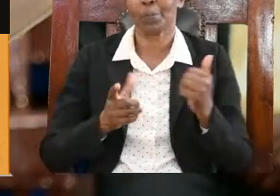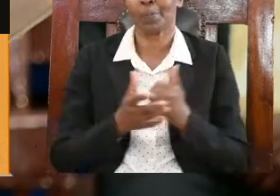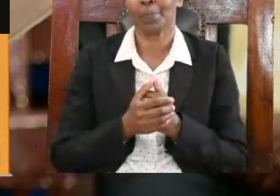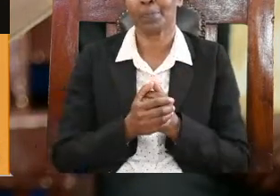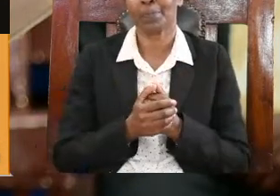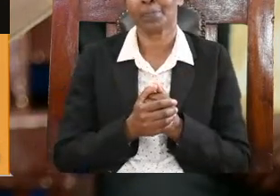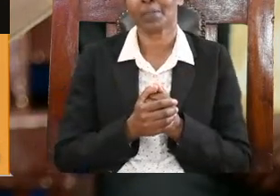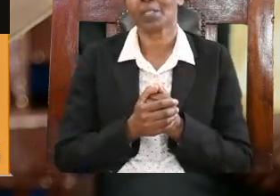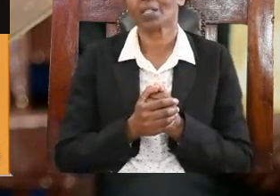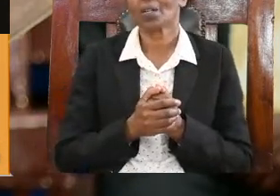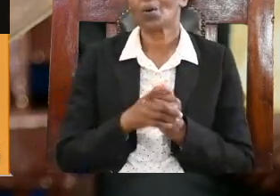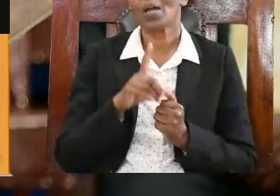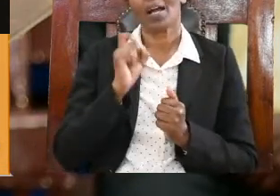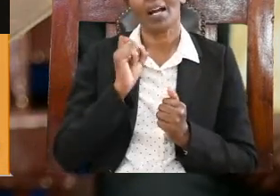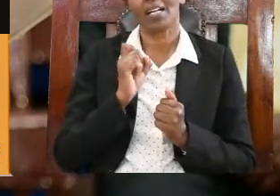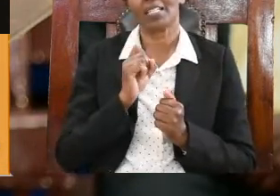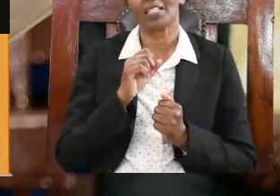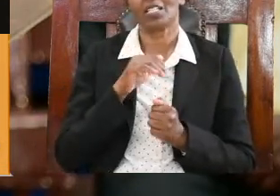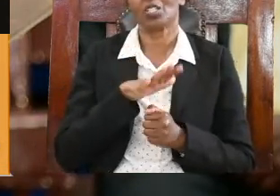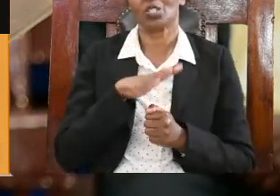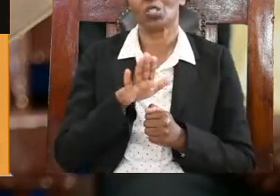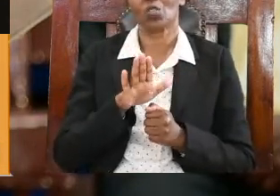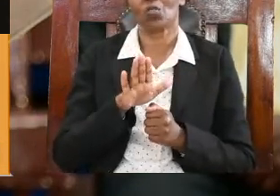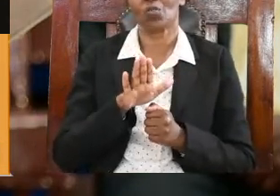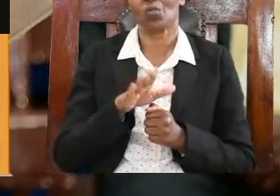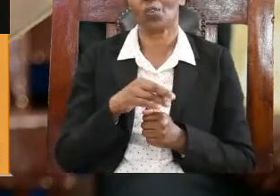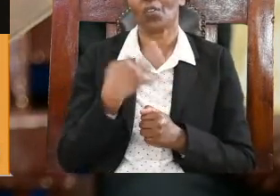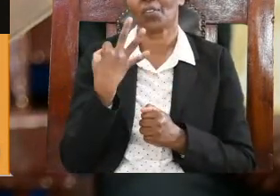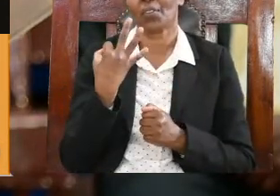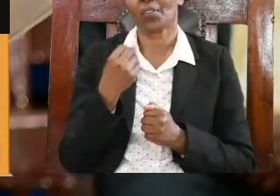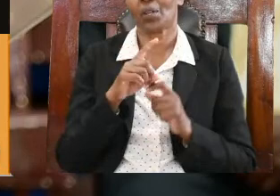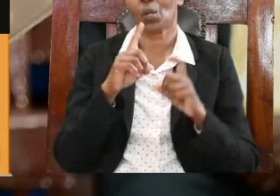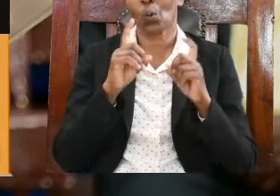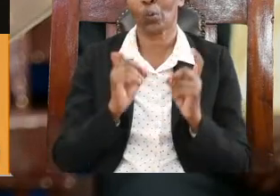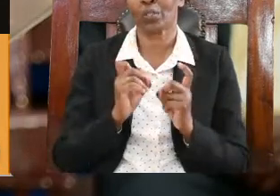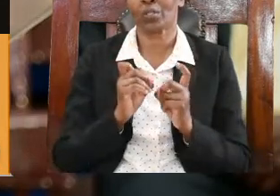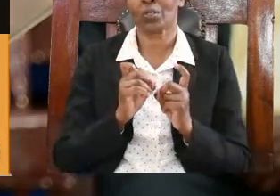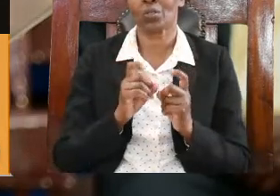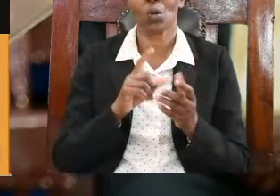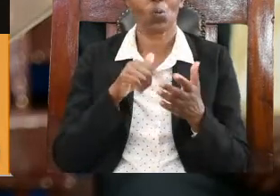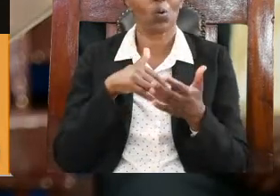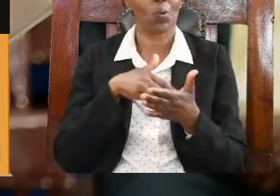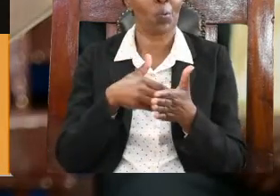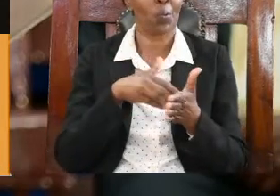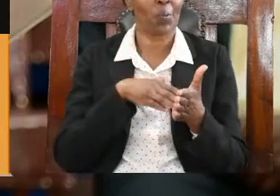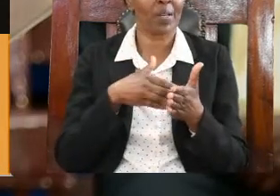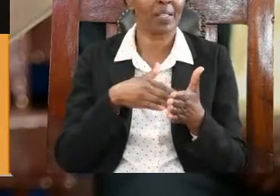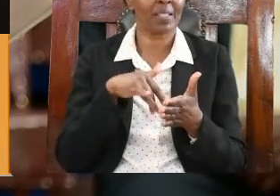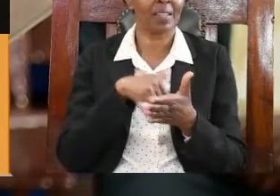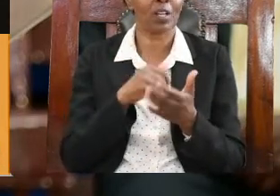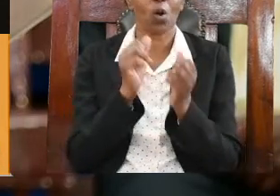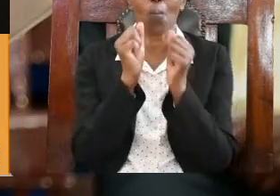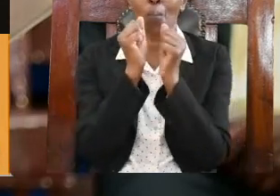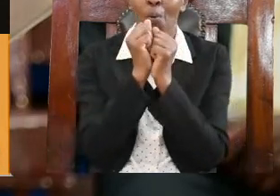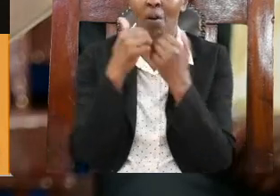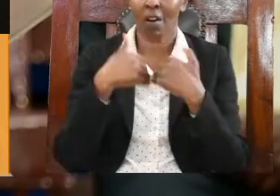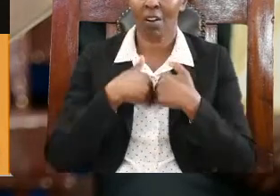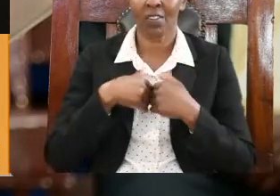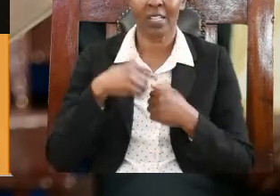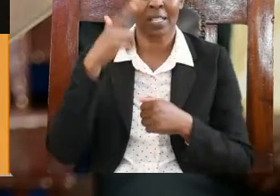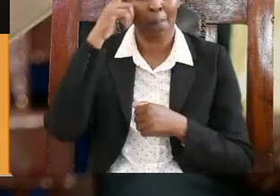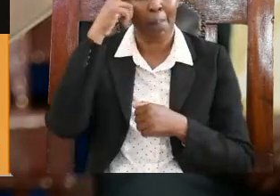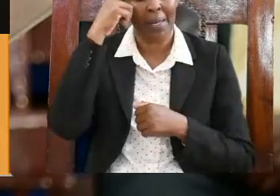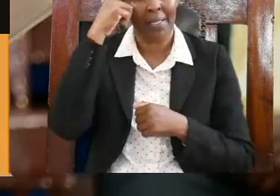now, we will ask ourselves these three questions. What are the weaknesses that Paul has in mind when